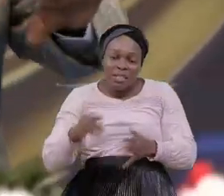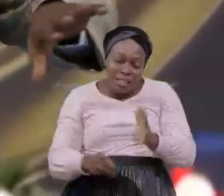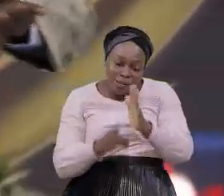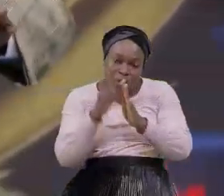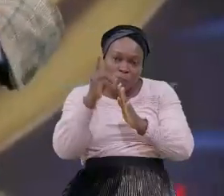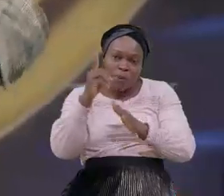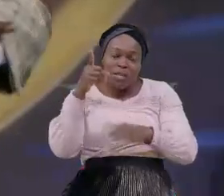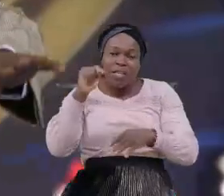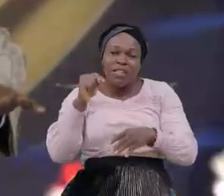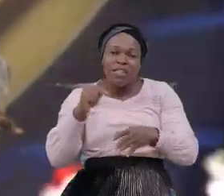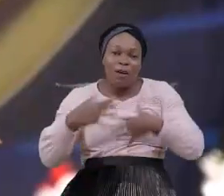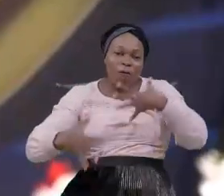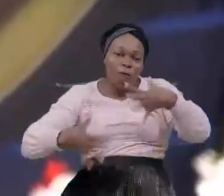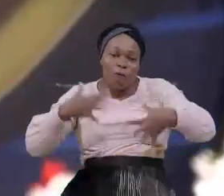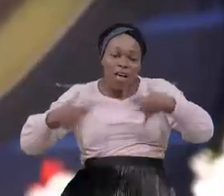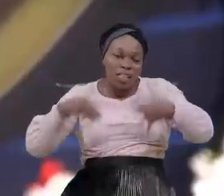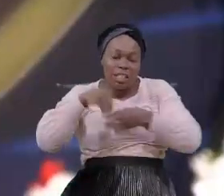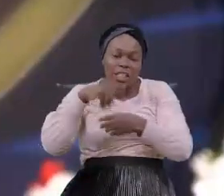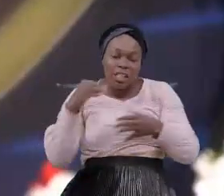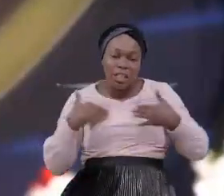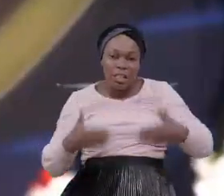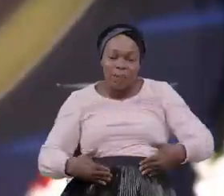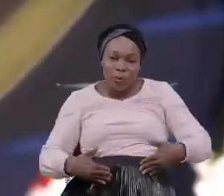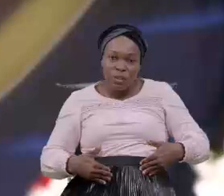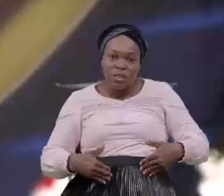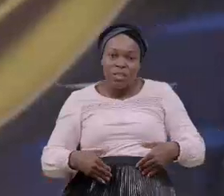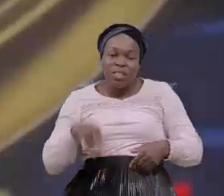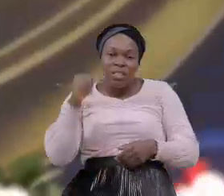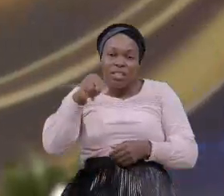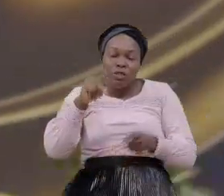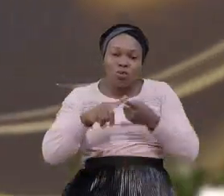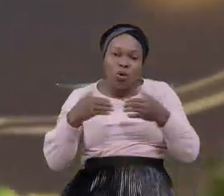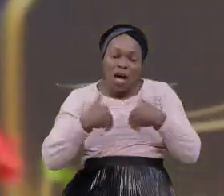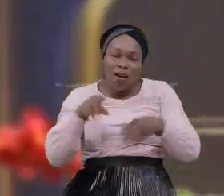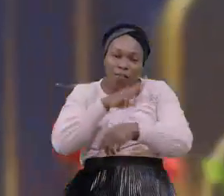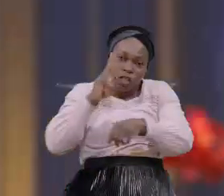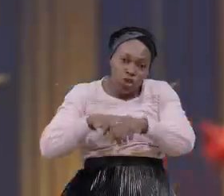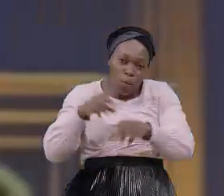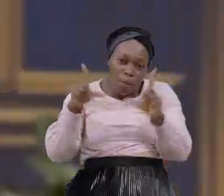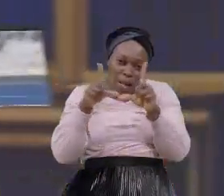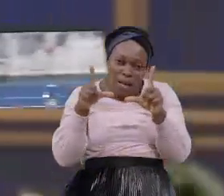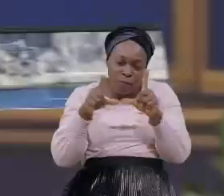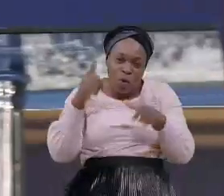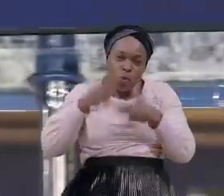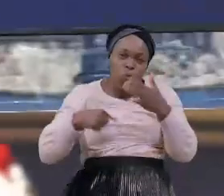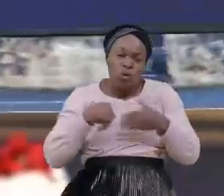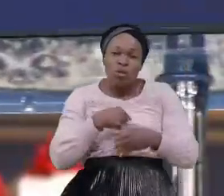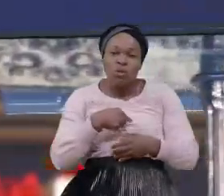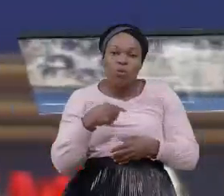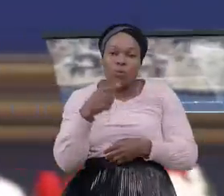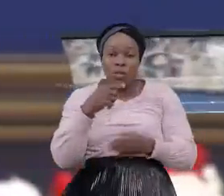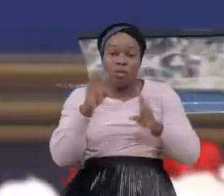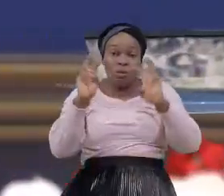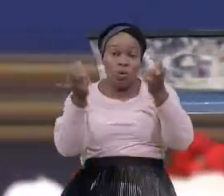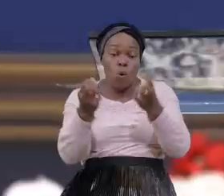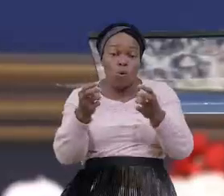it needs to have the normal level. What we call high blood pressure, what we call diabetes, all